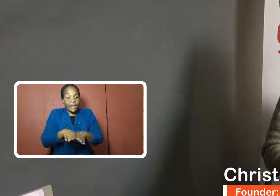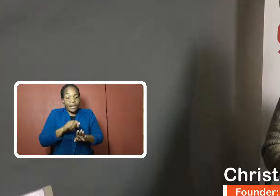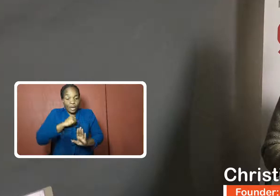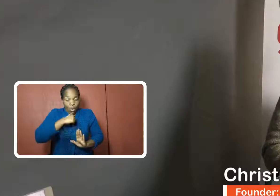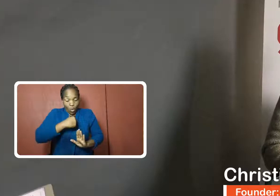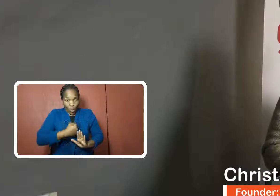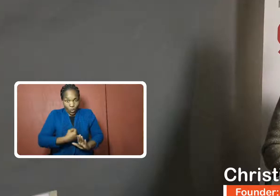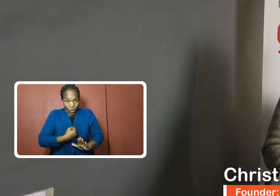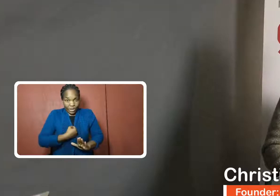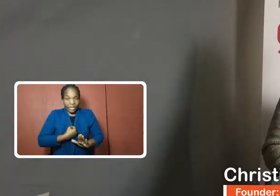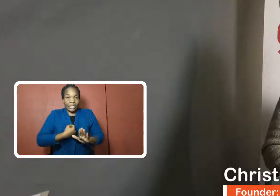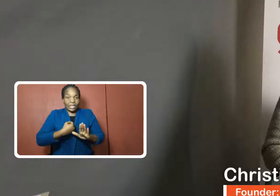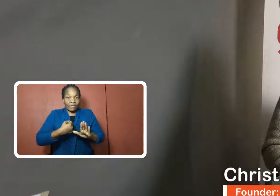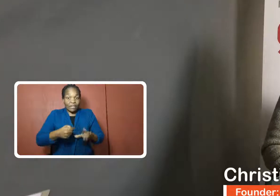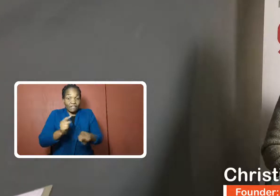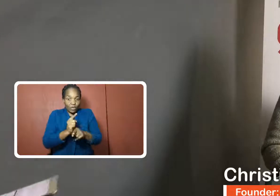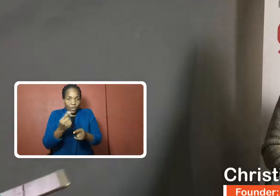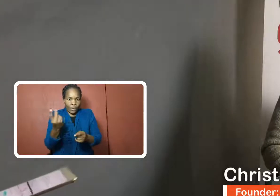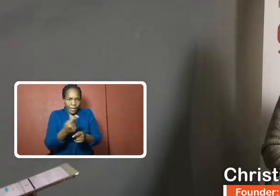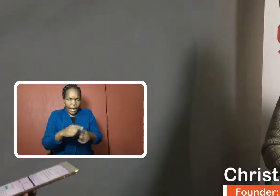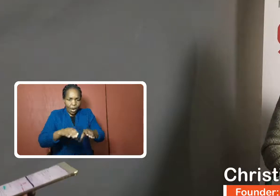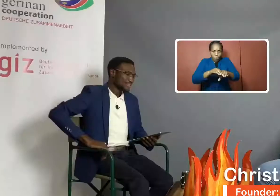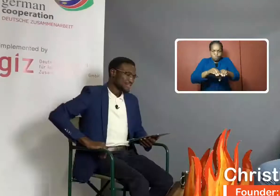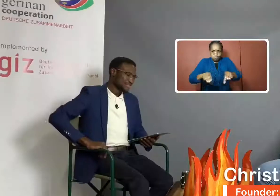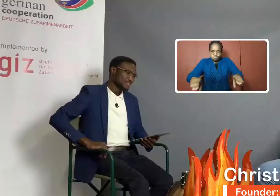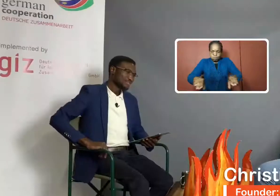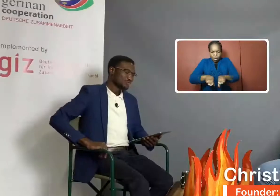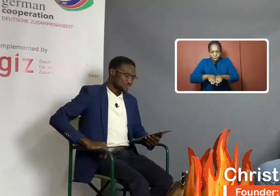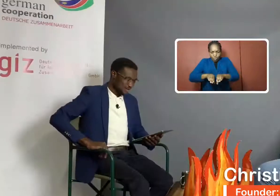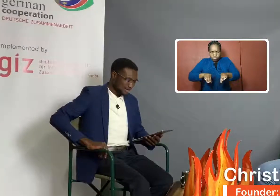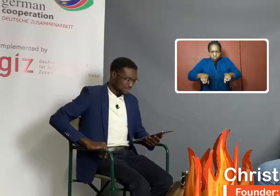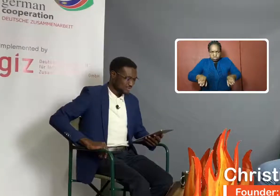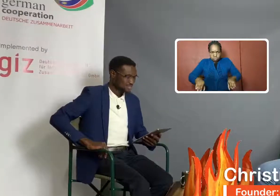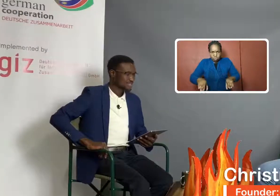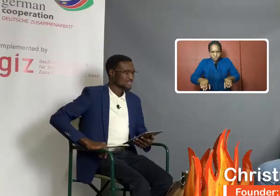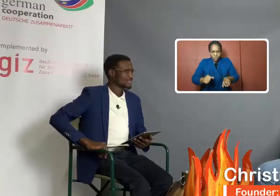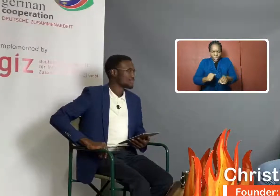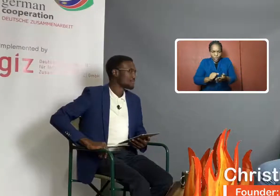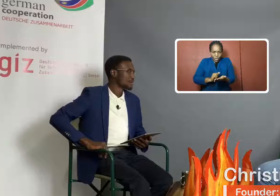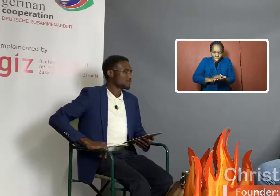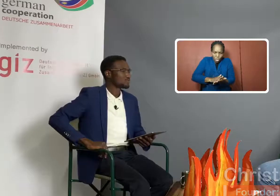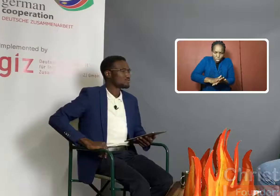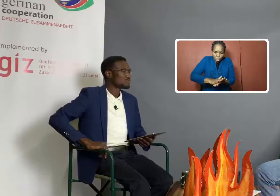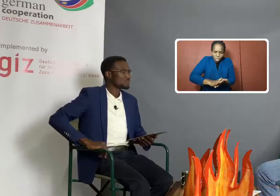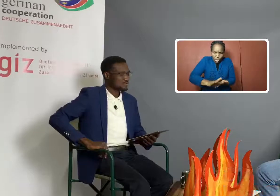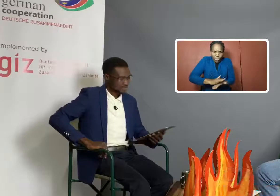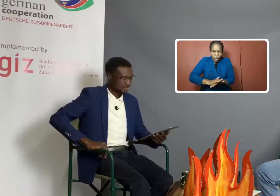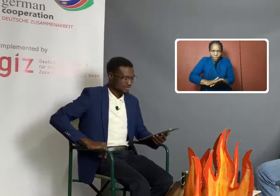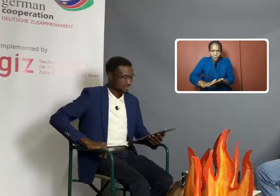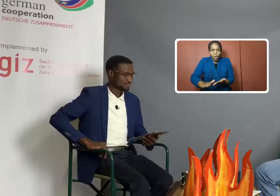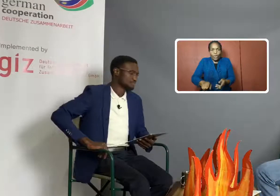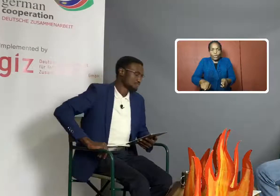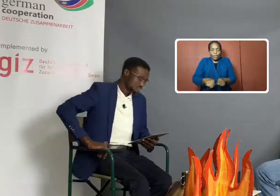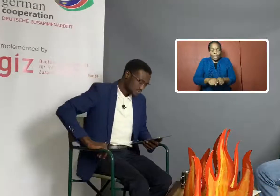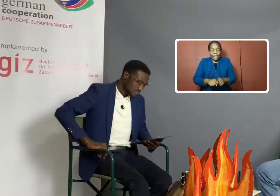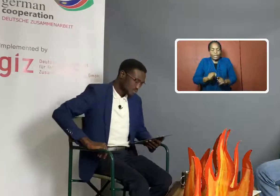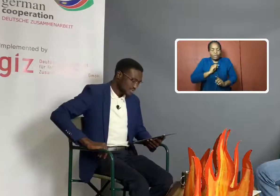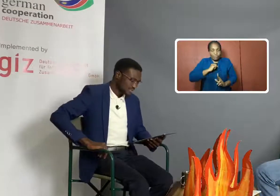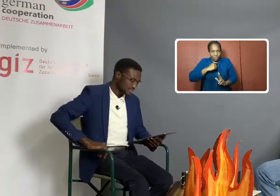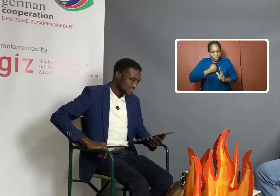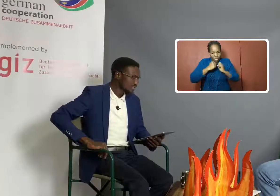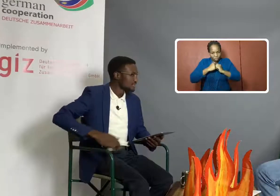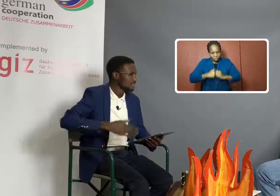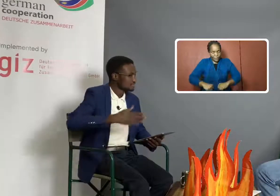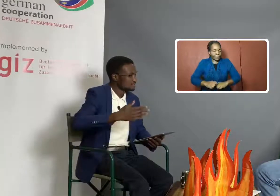only buy raw material. Okay, great. Yeah. So that takes me to another question that I would like to know,